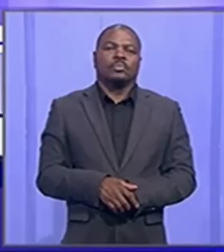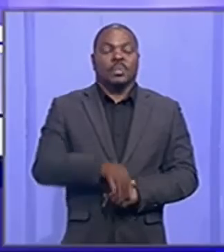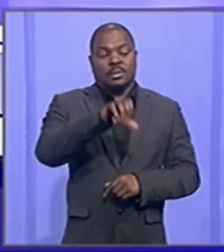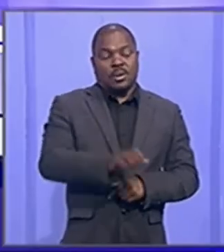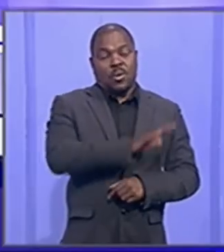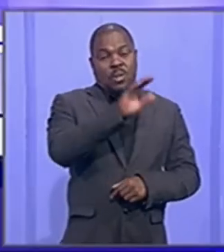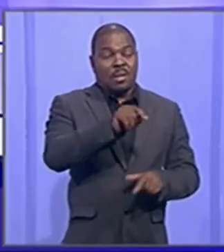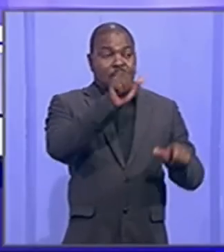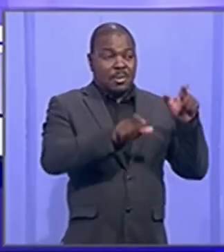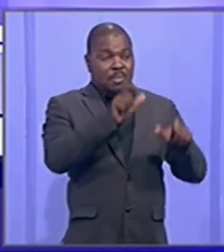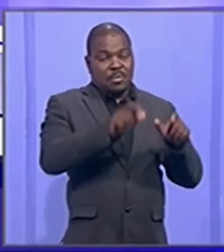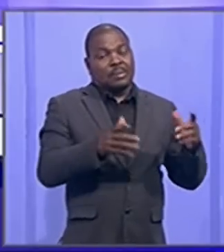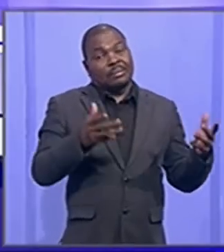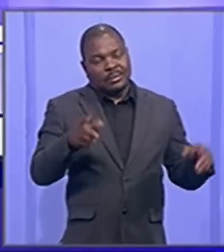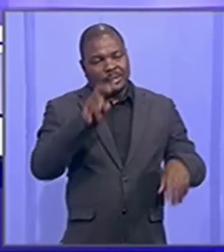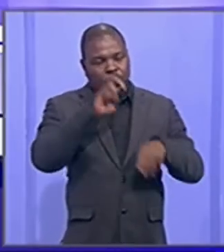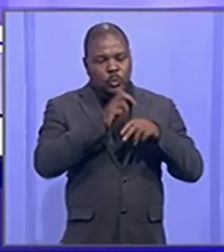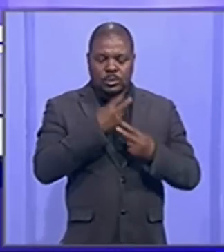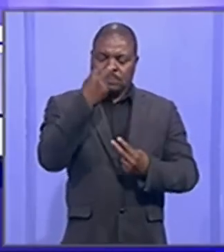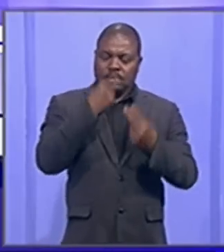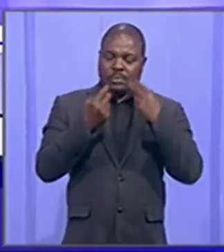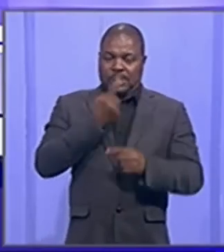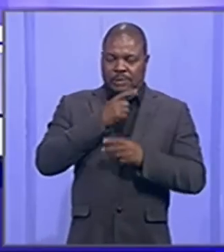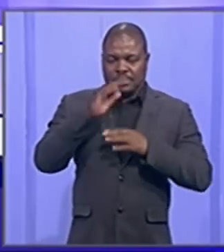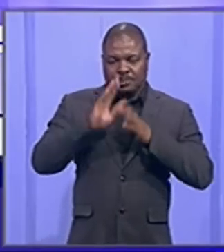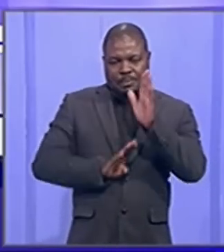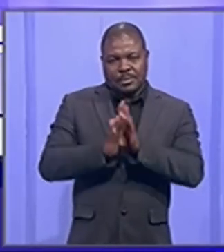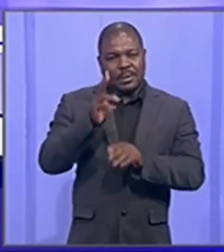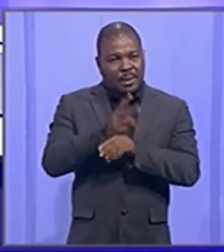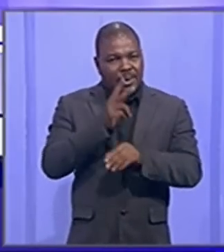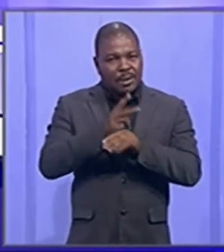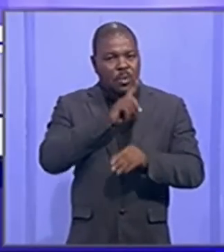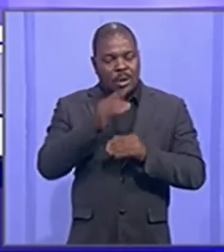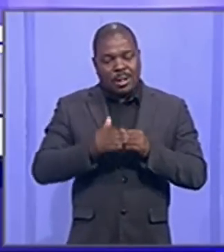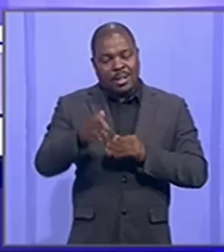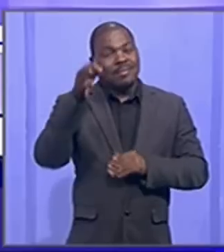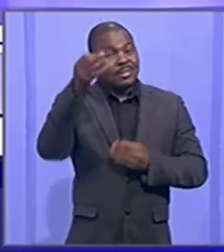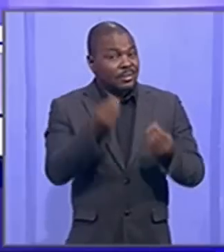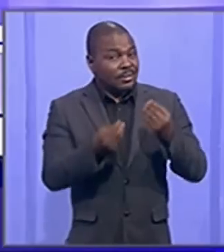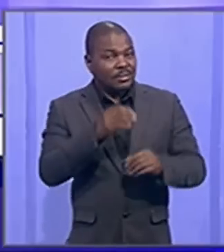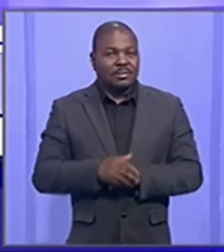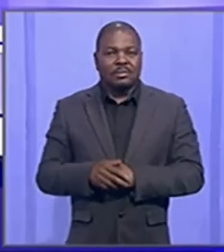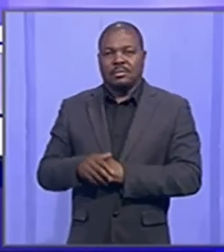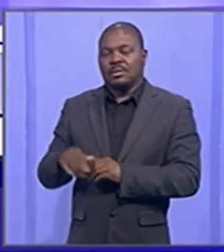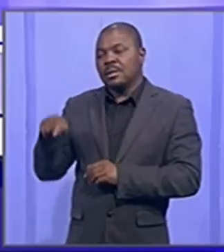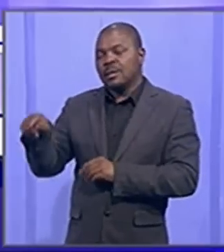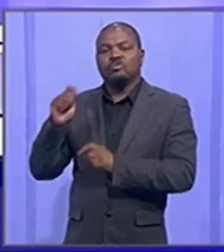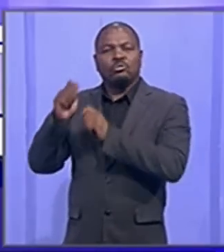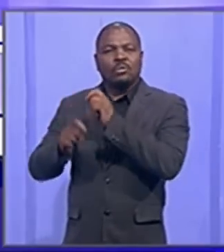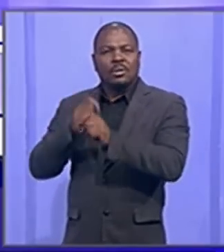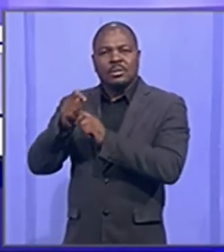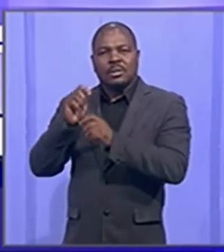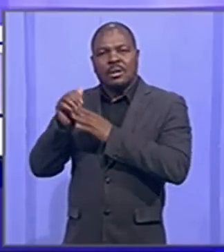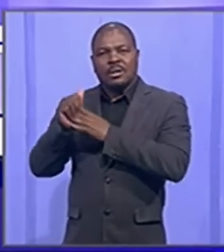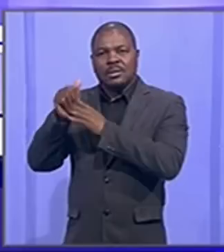Maafrika Borwa a swanela ke go ikhwetša le go ikagaliswa tshekegelong ya bao ba sa tlago ka morago. Seo se boletšwe ke motlatšamodulasetulo wa ntlo ya bogoši ka Free